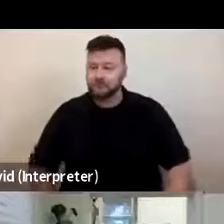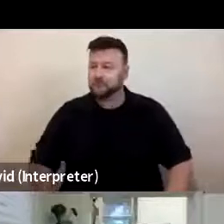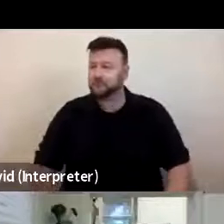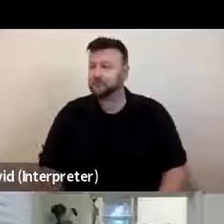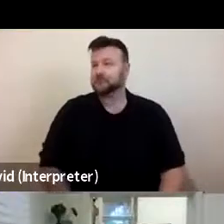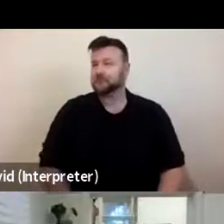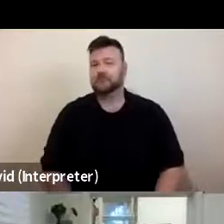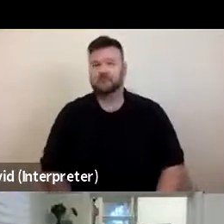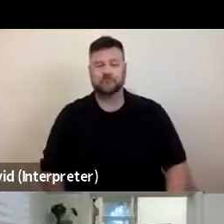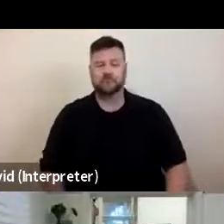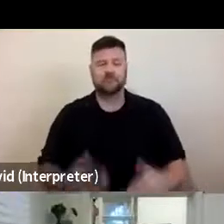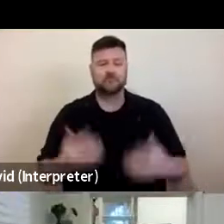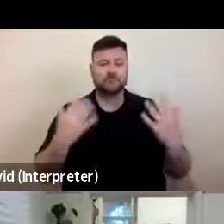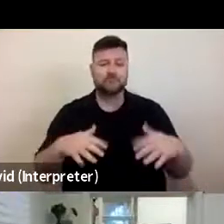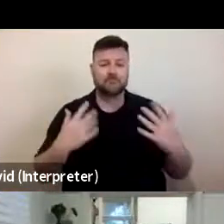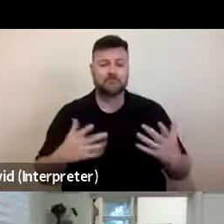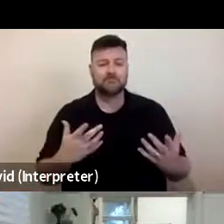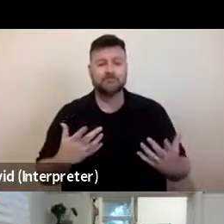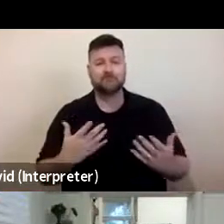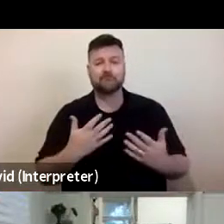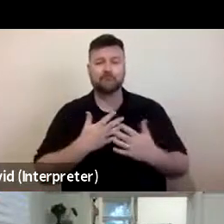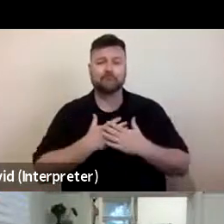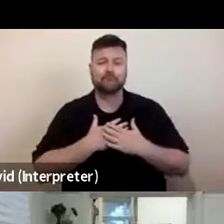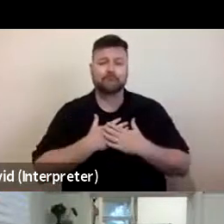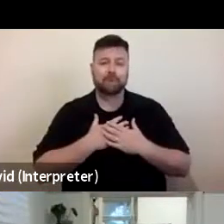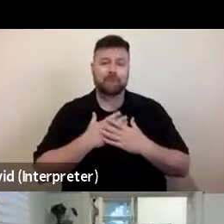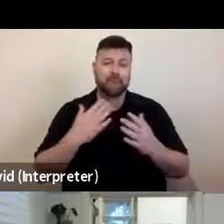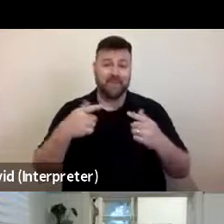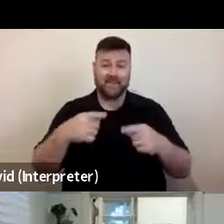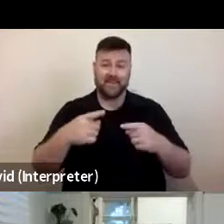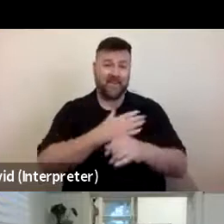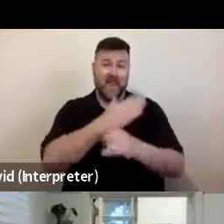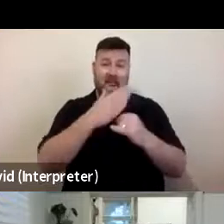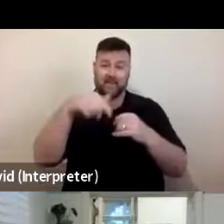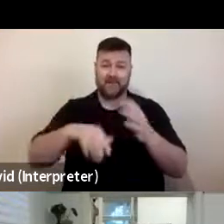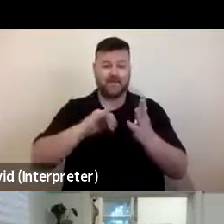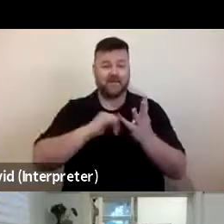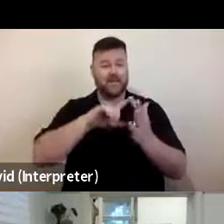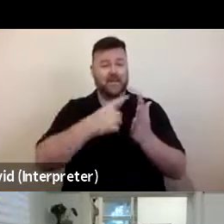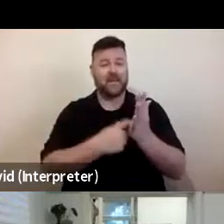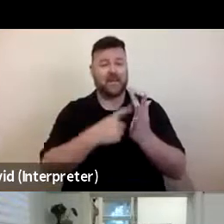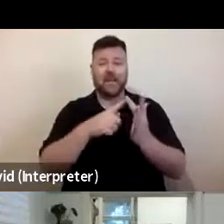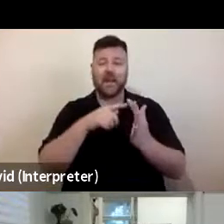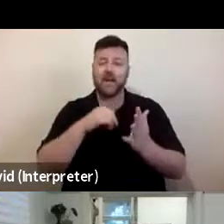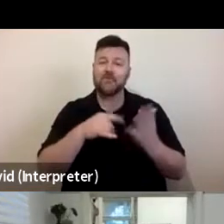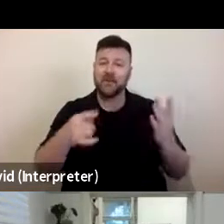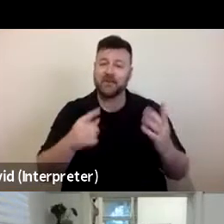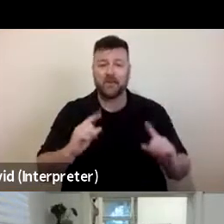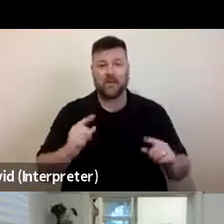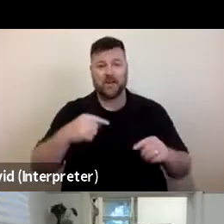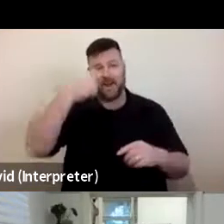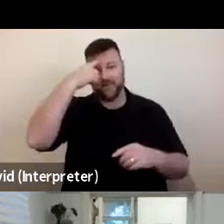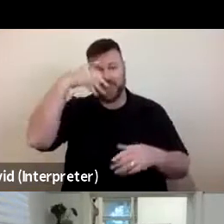hard to believe that this is the end of our first series of Think Inside the Square. We've had a few series draw to a close at Council. The